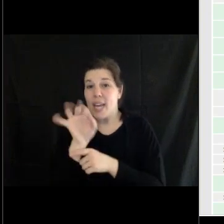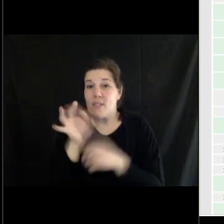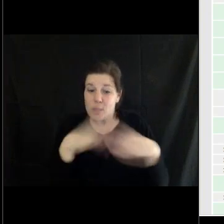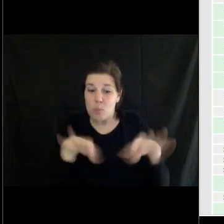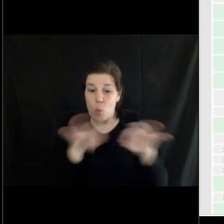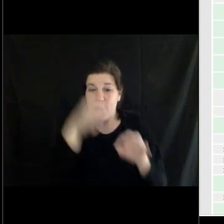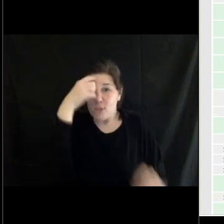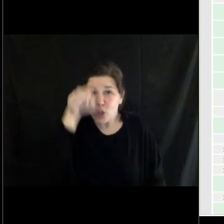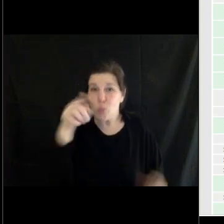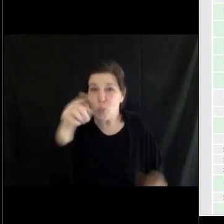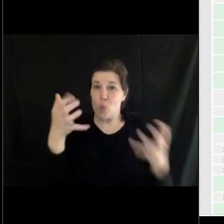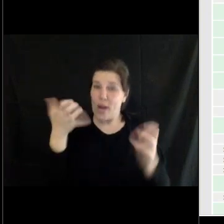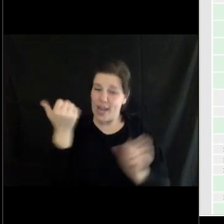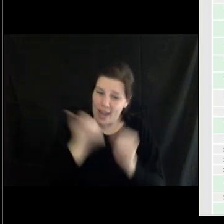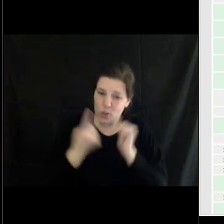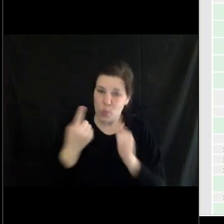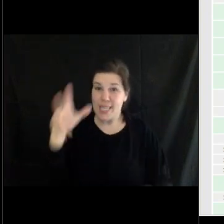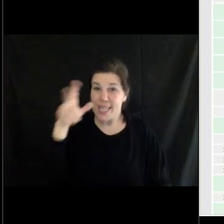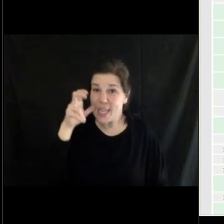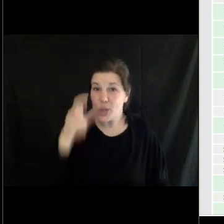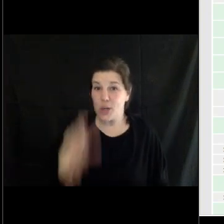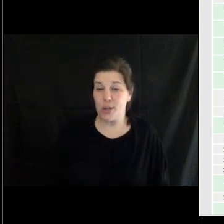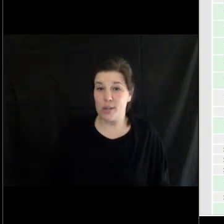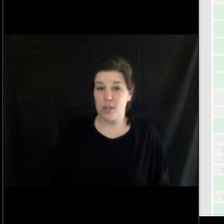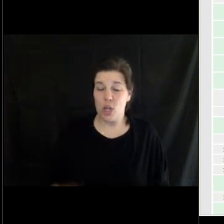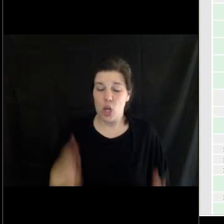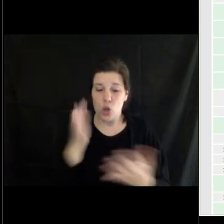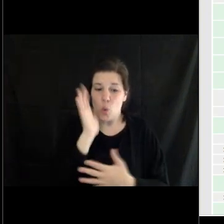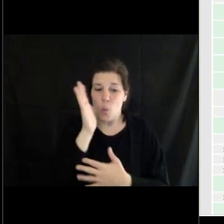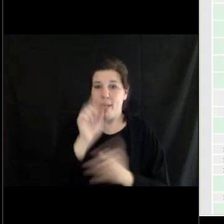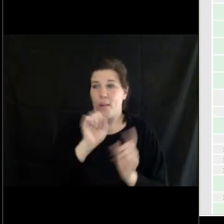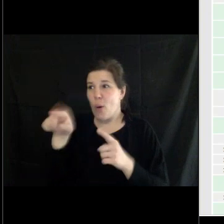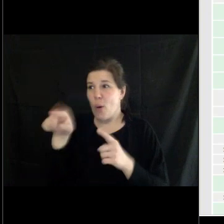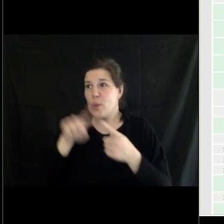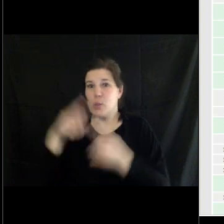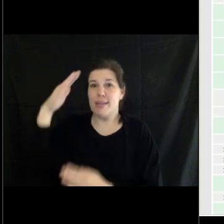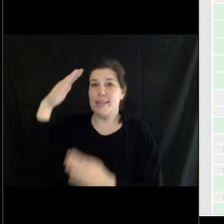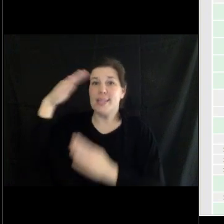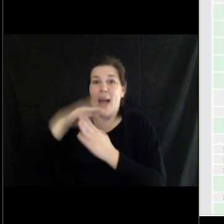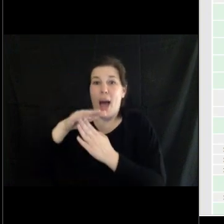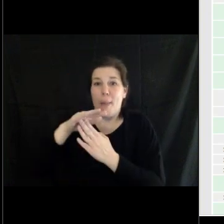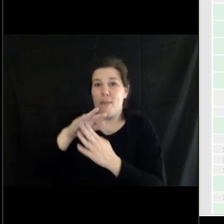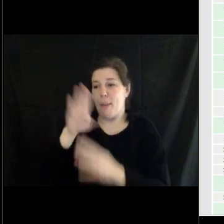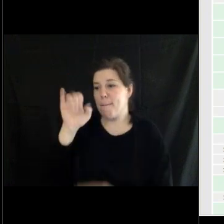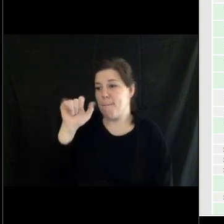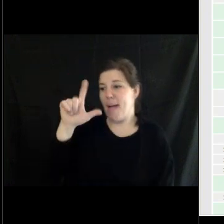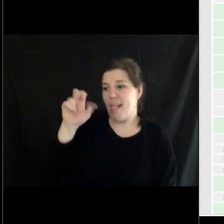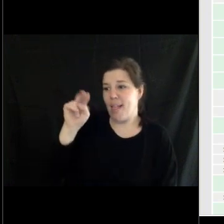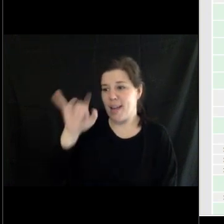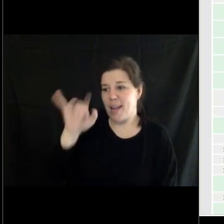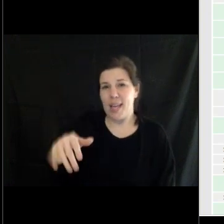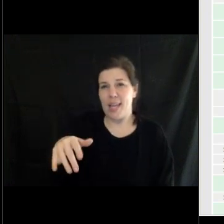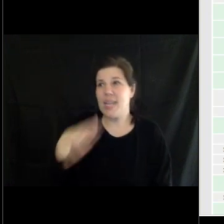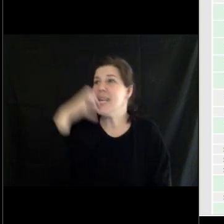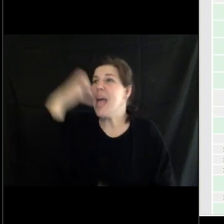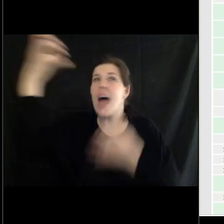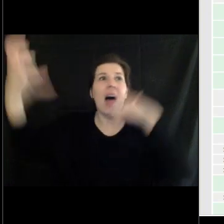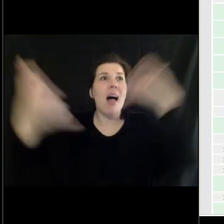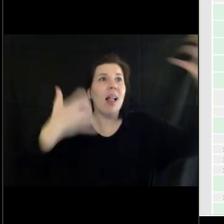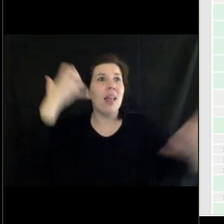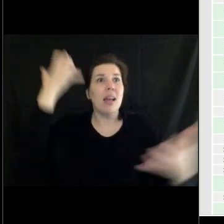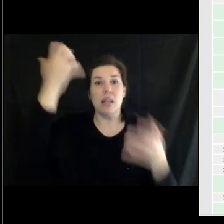to hear. You're gonna go to the largest top of a balcony to scream it until someone hears you.